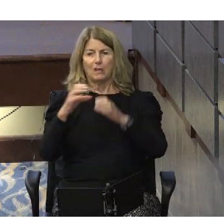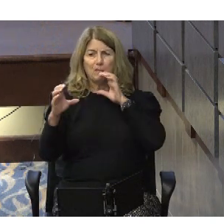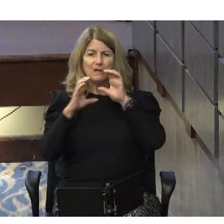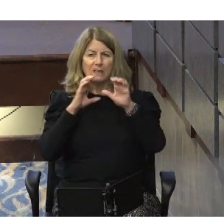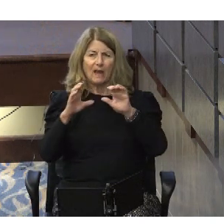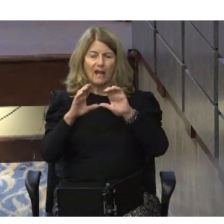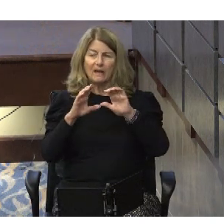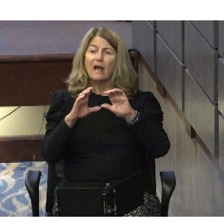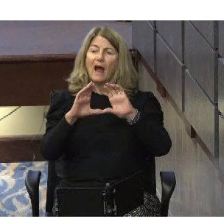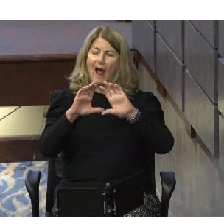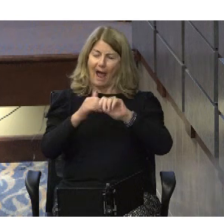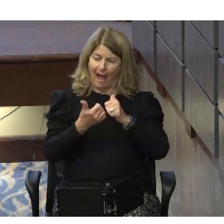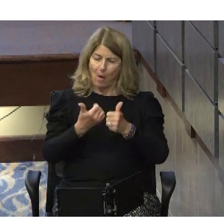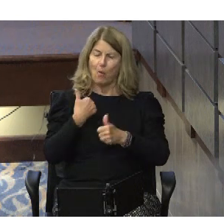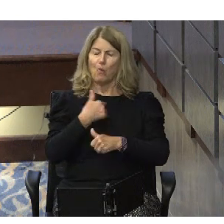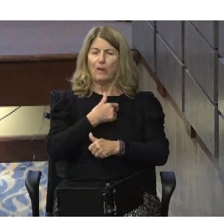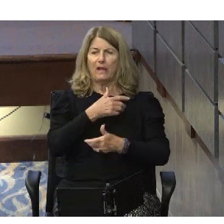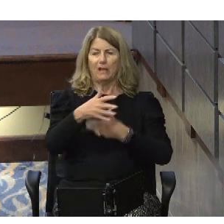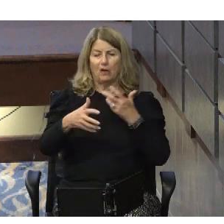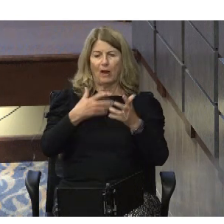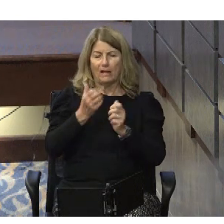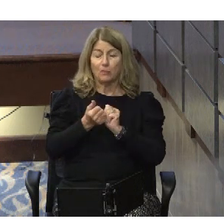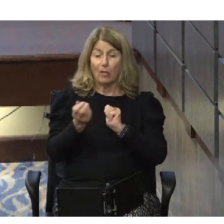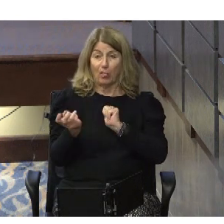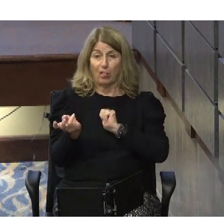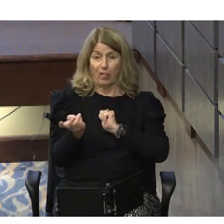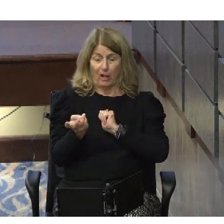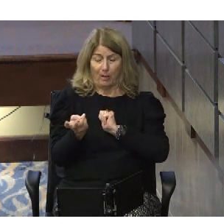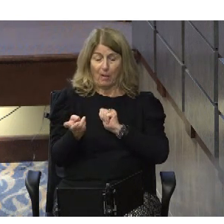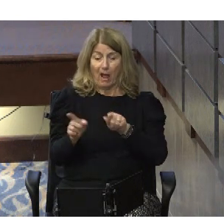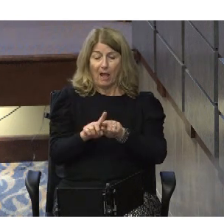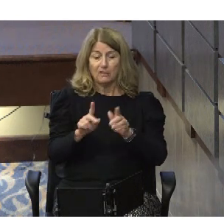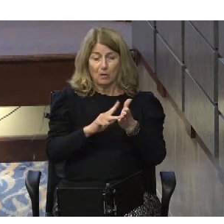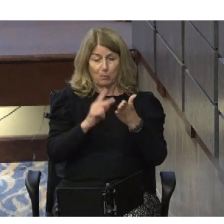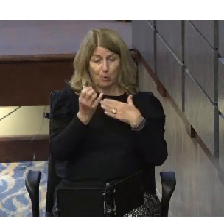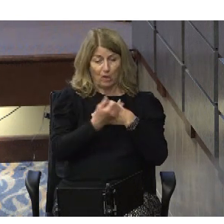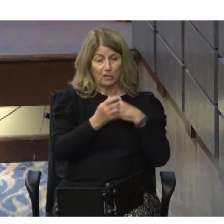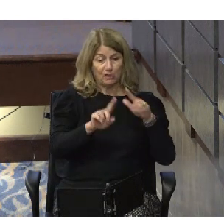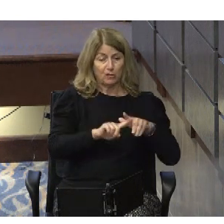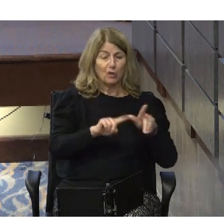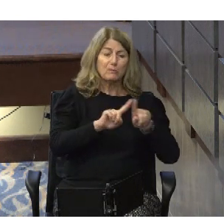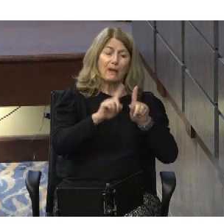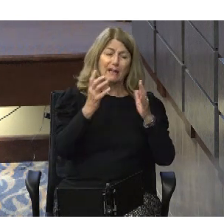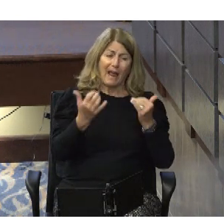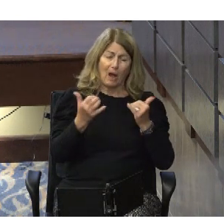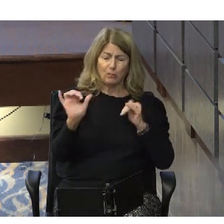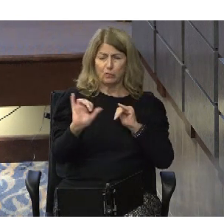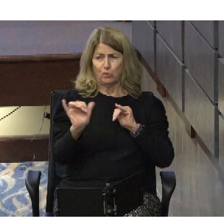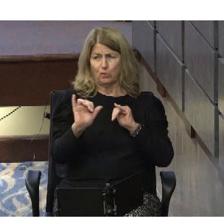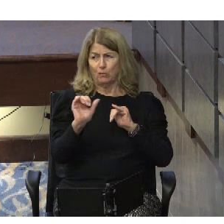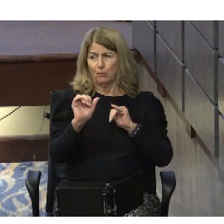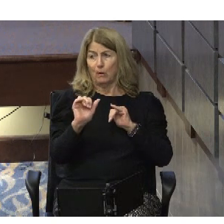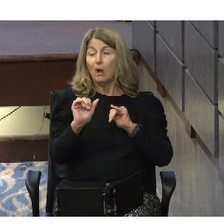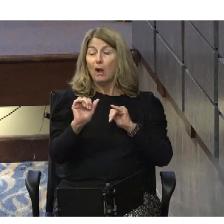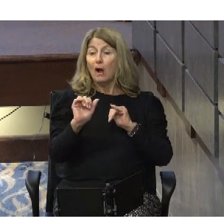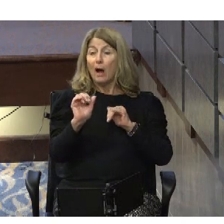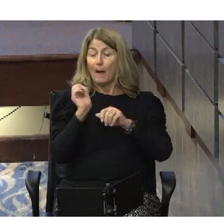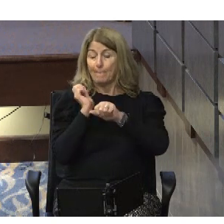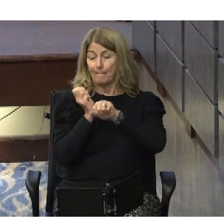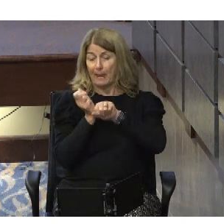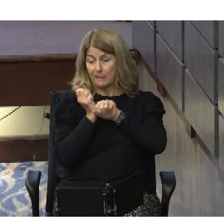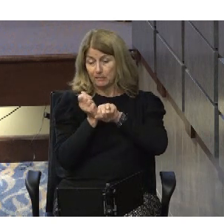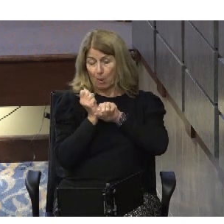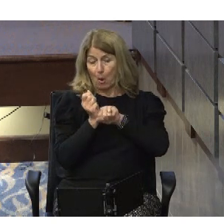how we interact with them, not just as the project starts, but even now. I think the ballpark next door, which